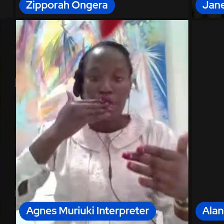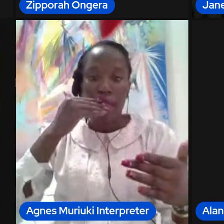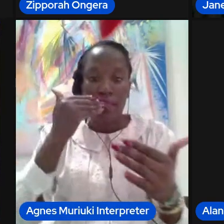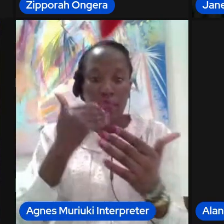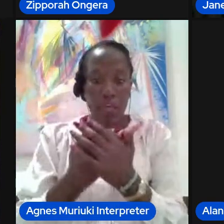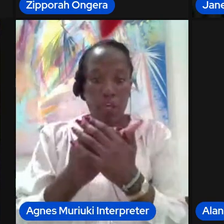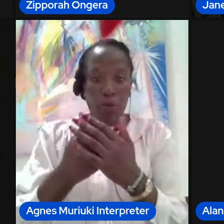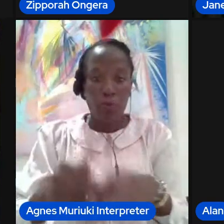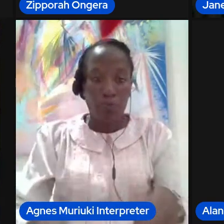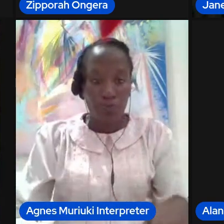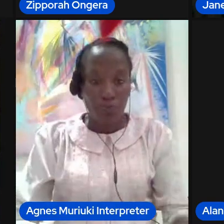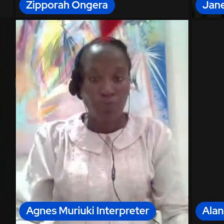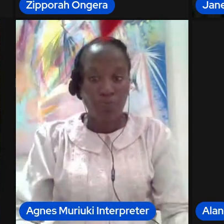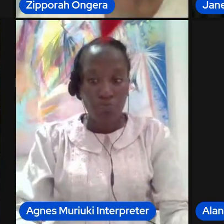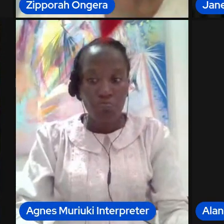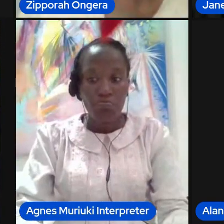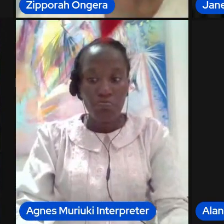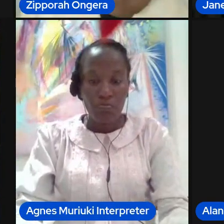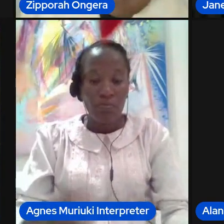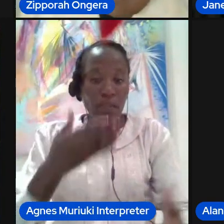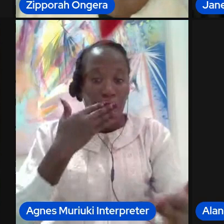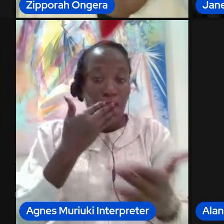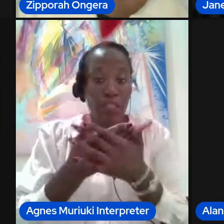All right. Thank you, Jerry.